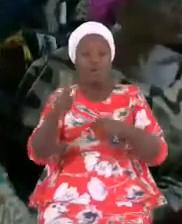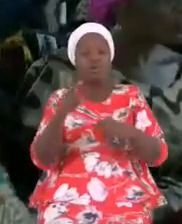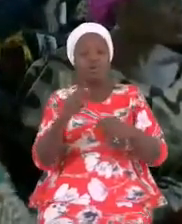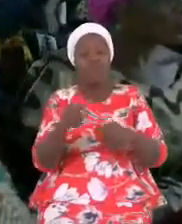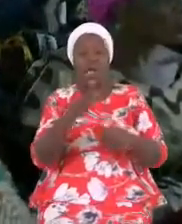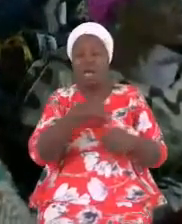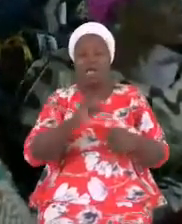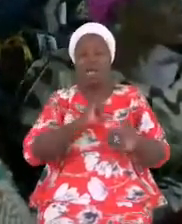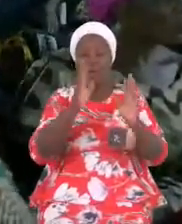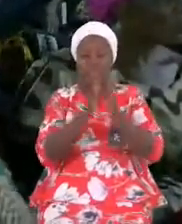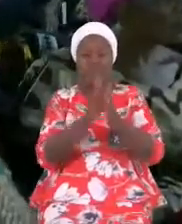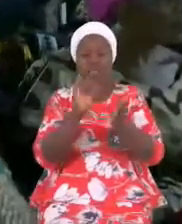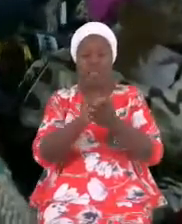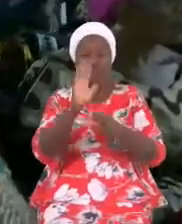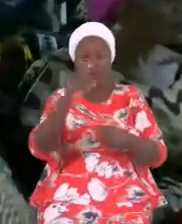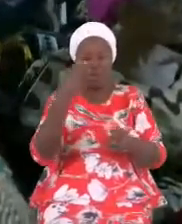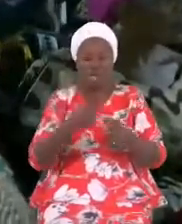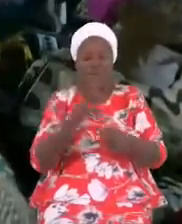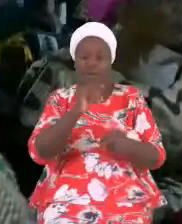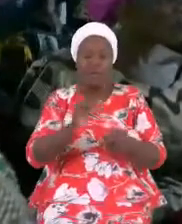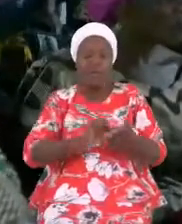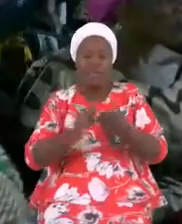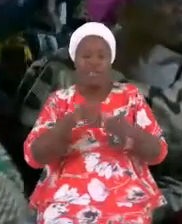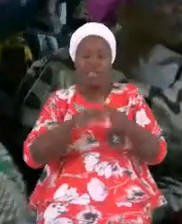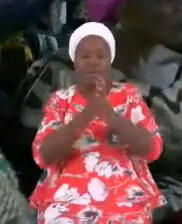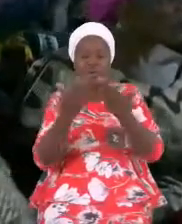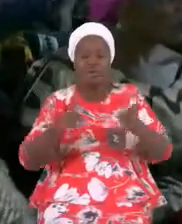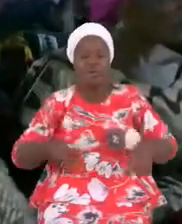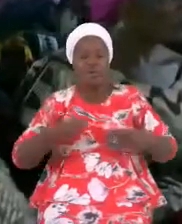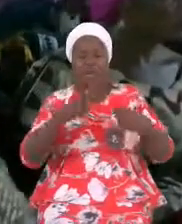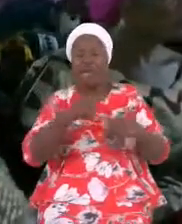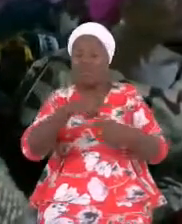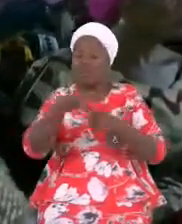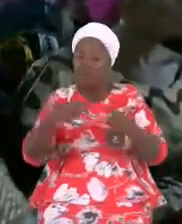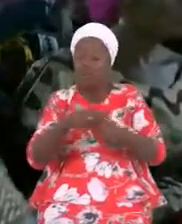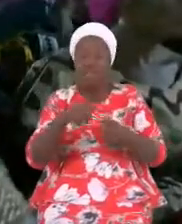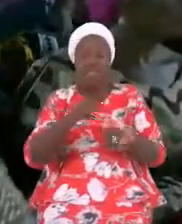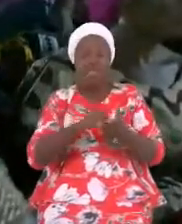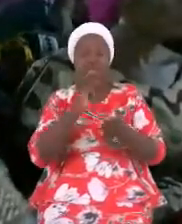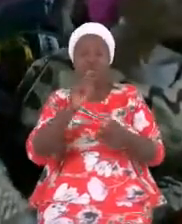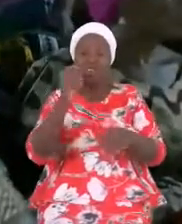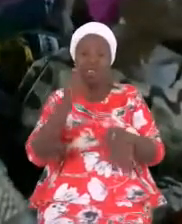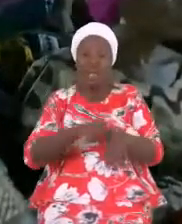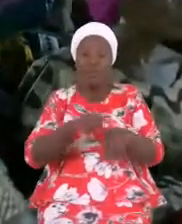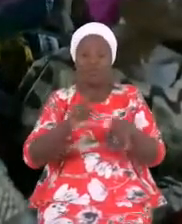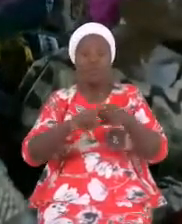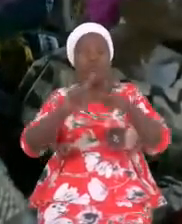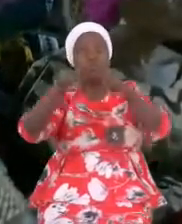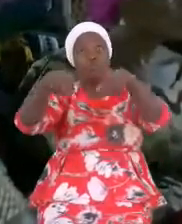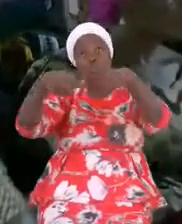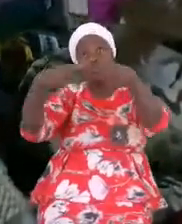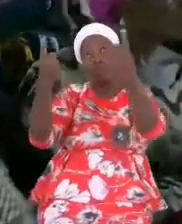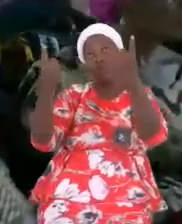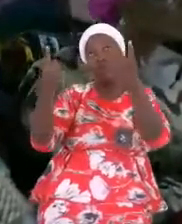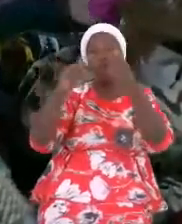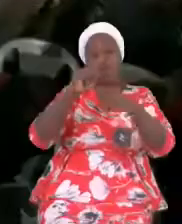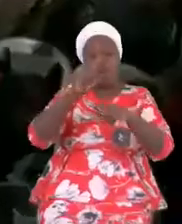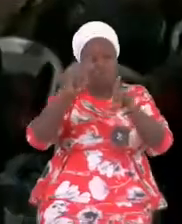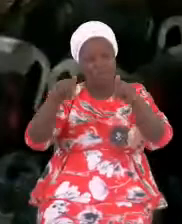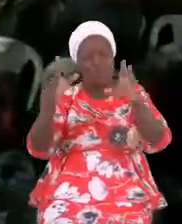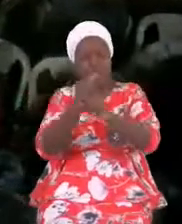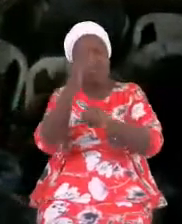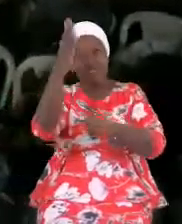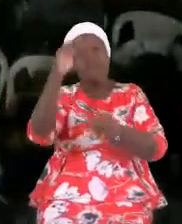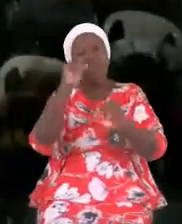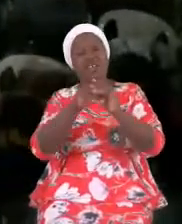name will be written in the book of life. And when it's time to go, you'll get there in Jesus'